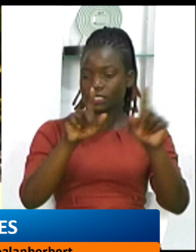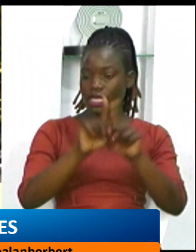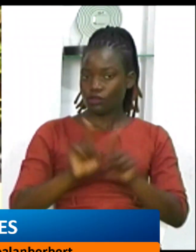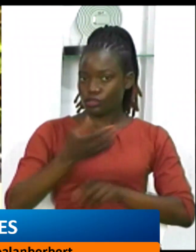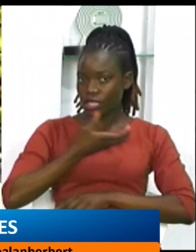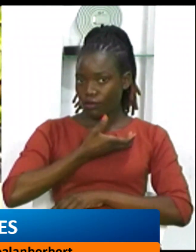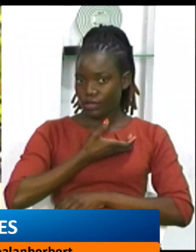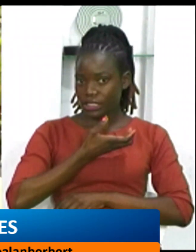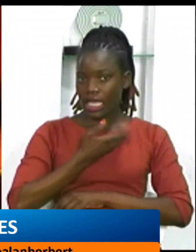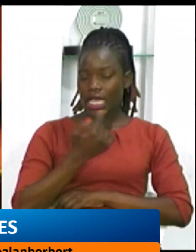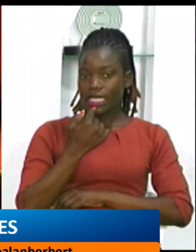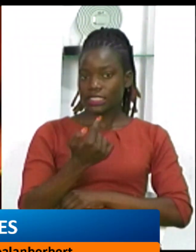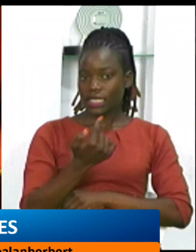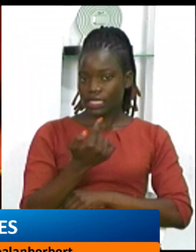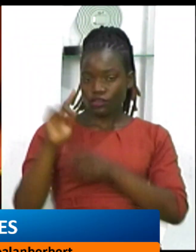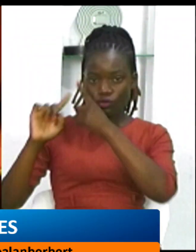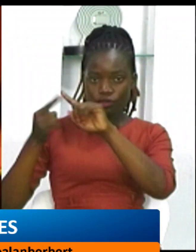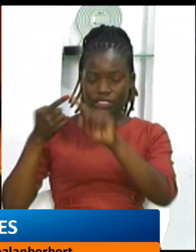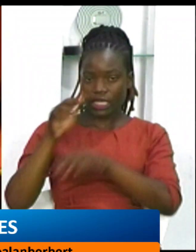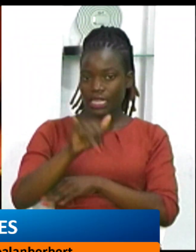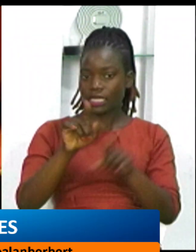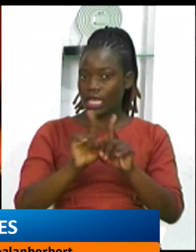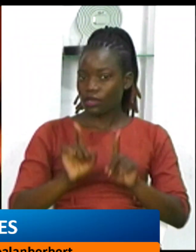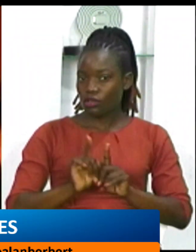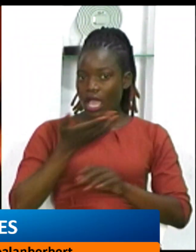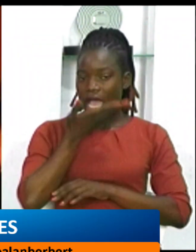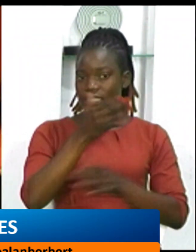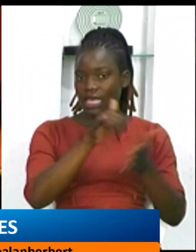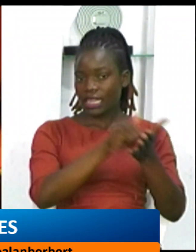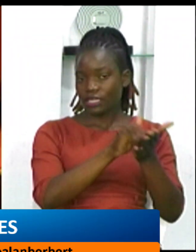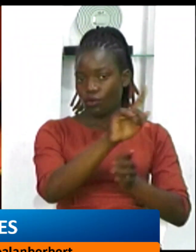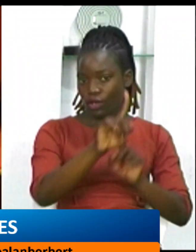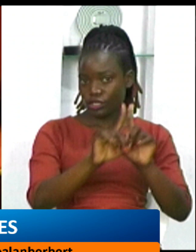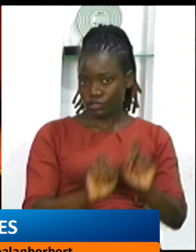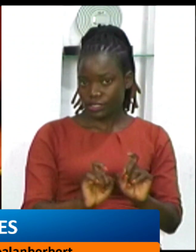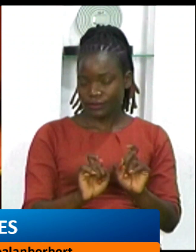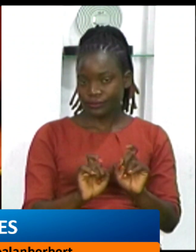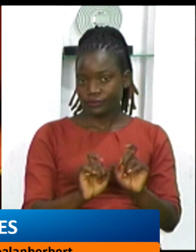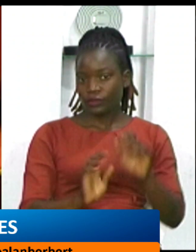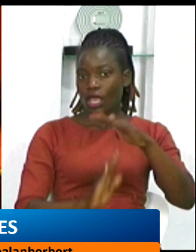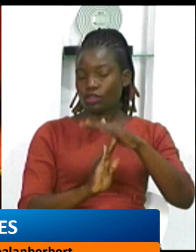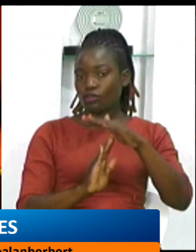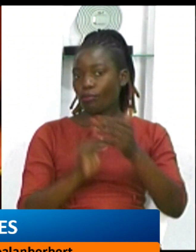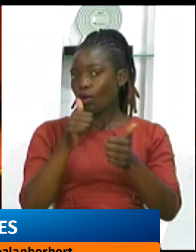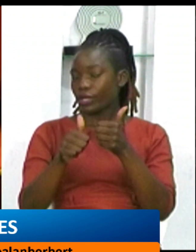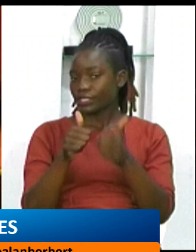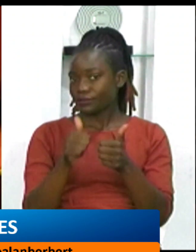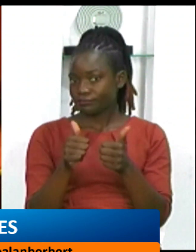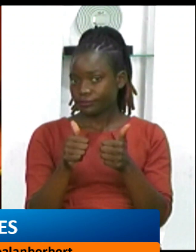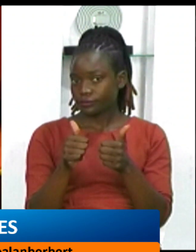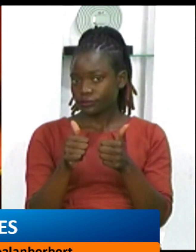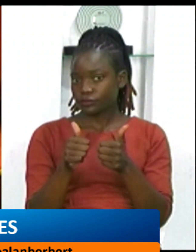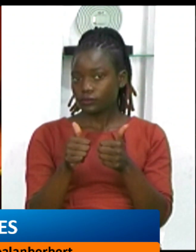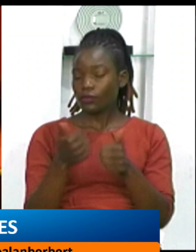you have directed, should be able to consider it and answer those pertinent questions. Top among them for me, Honorable Speaker. We